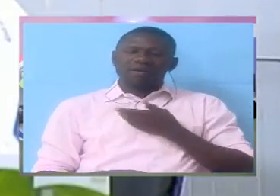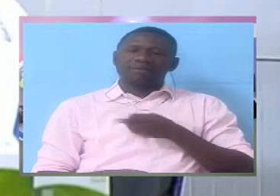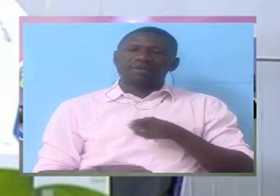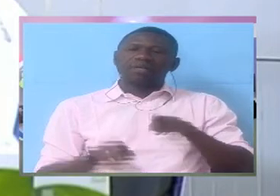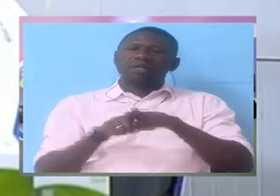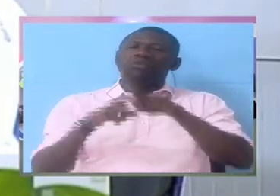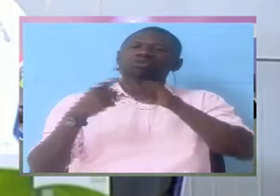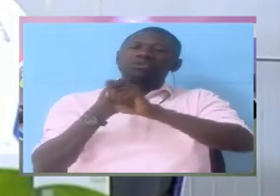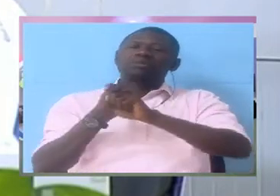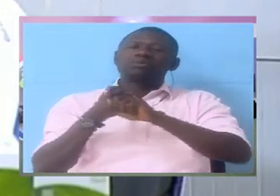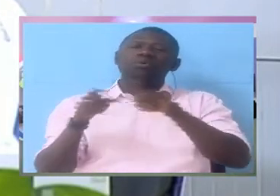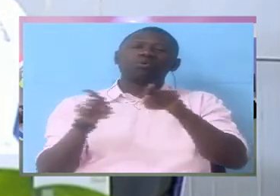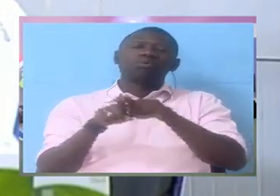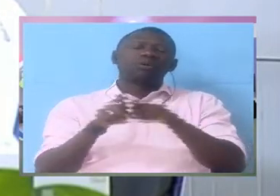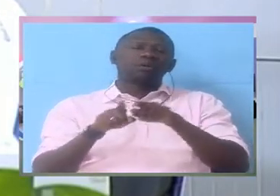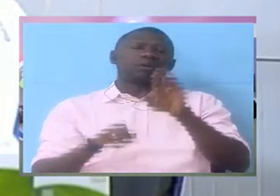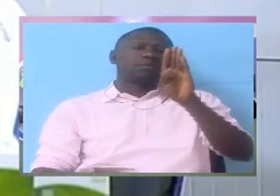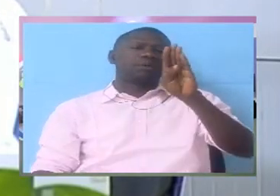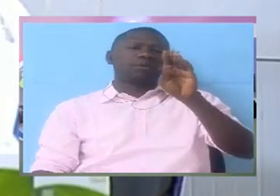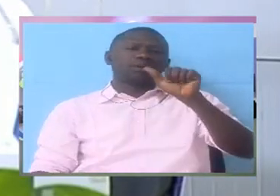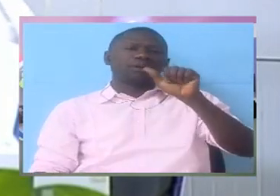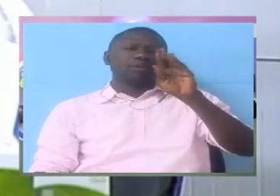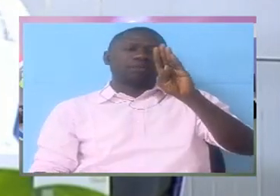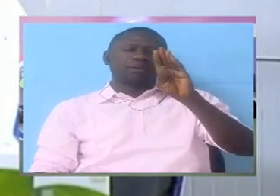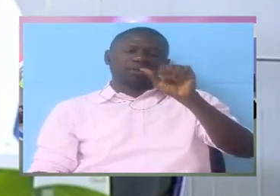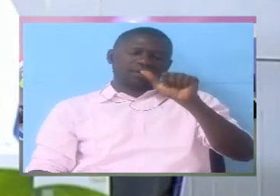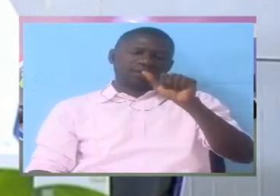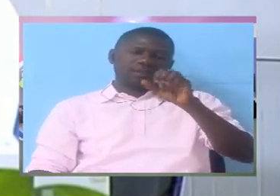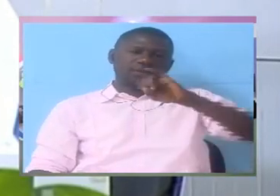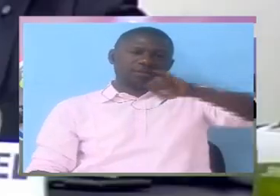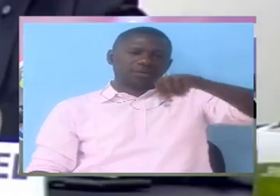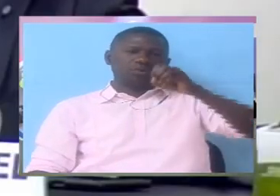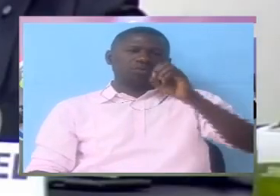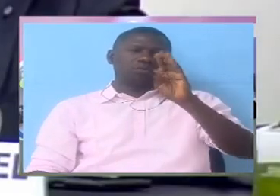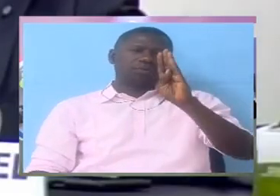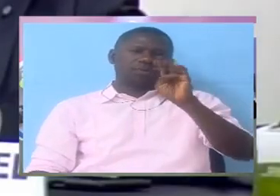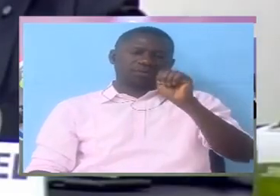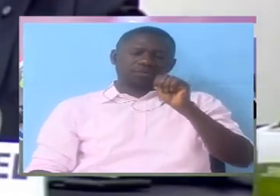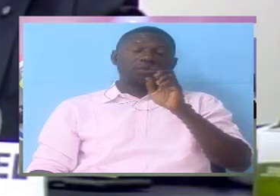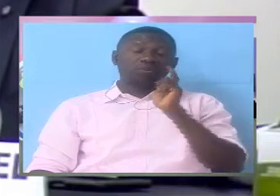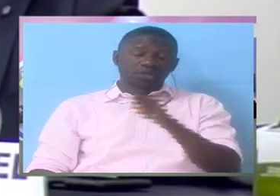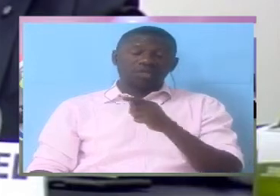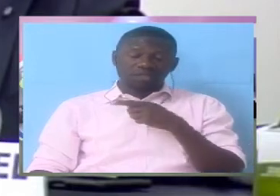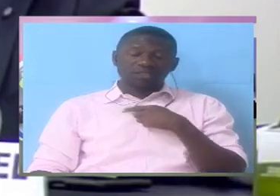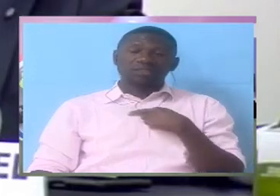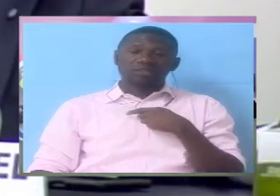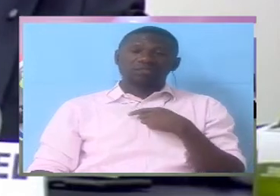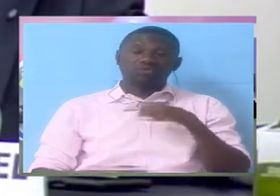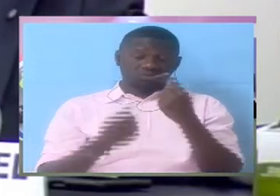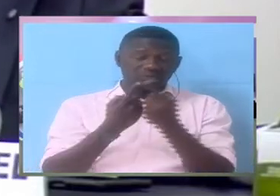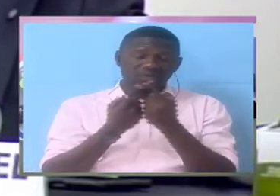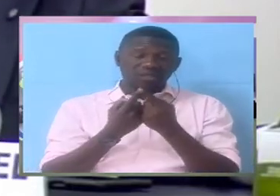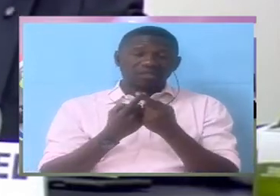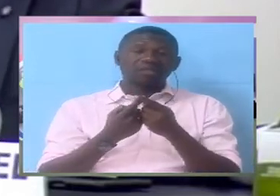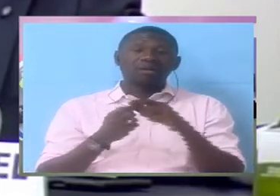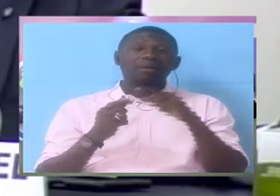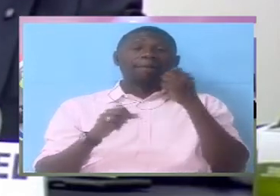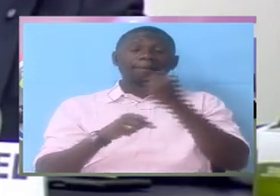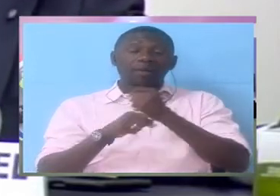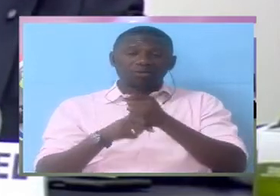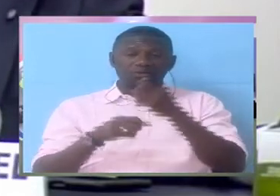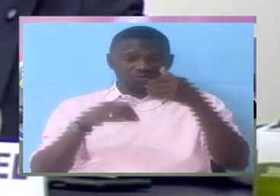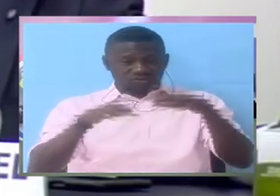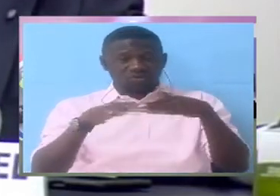mantoro latakang inim Baba Job la badi ya leo sabu. But there is an underlying story leading to your dismissal, which is